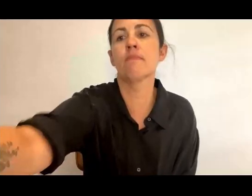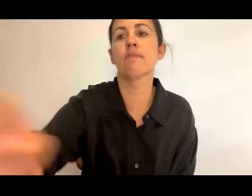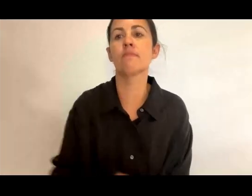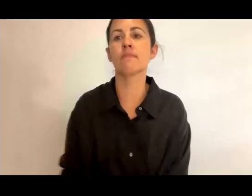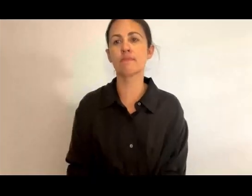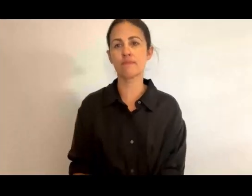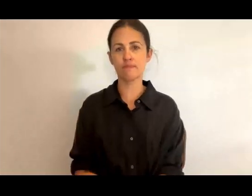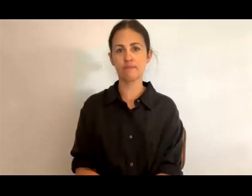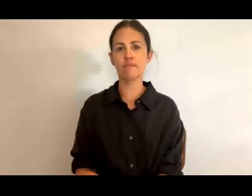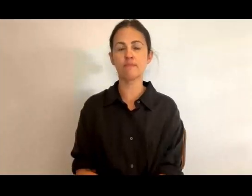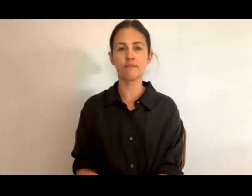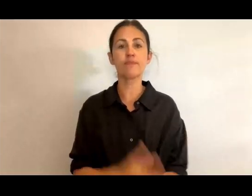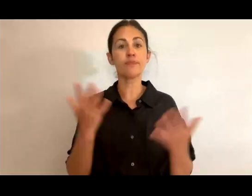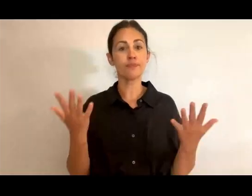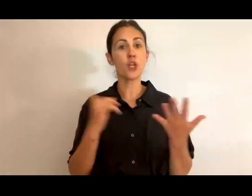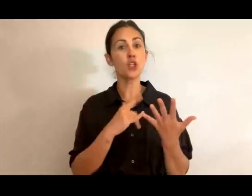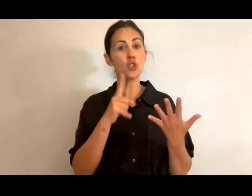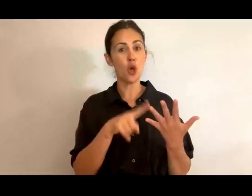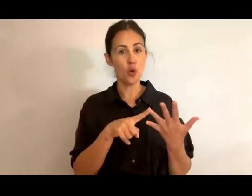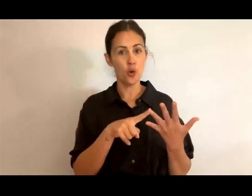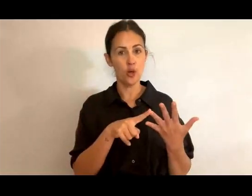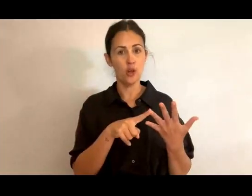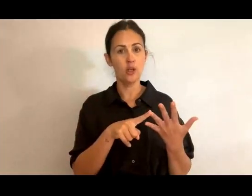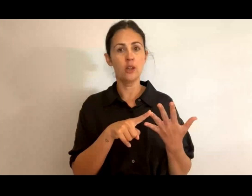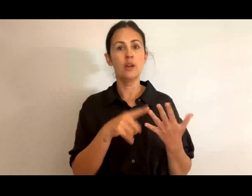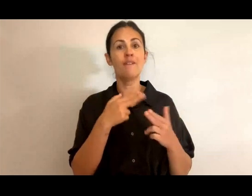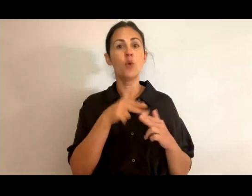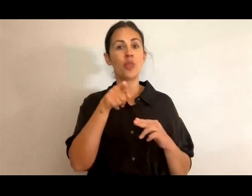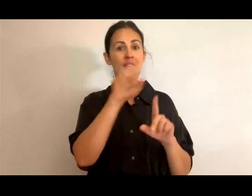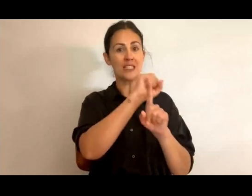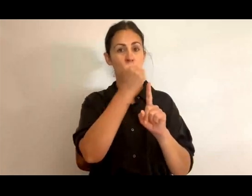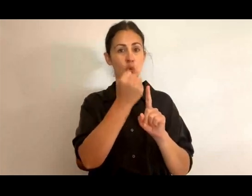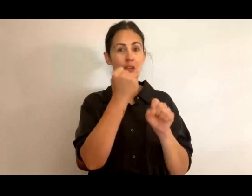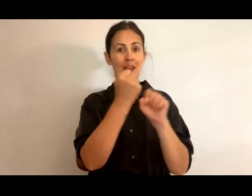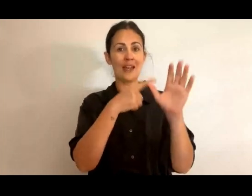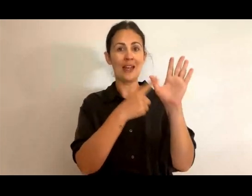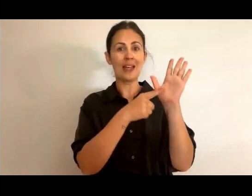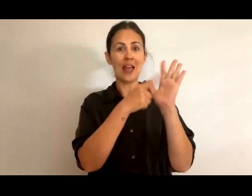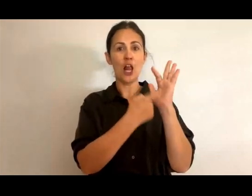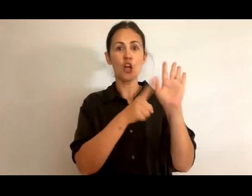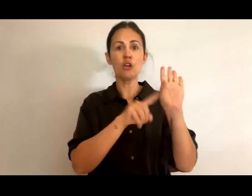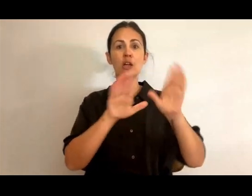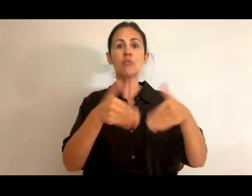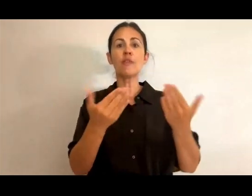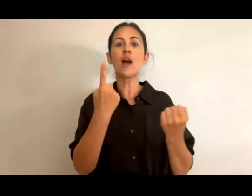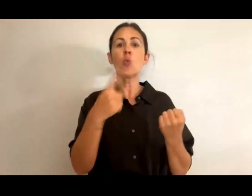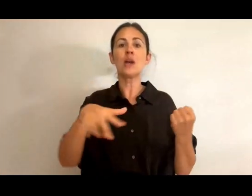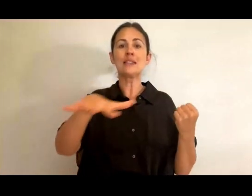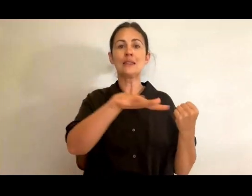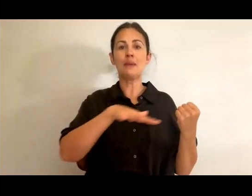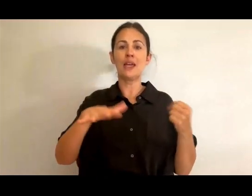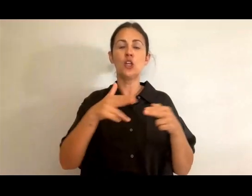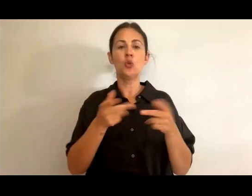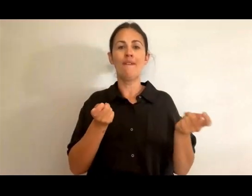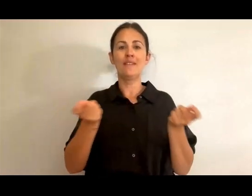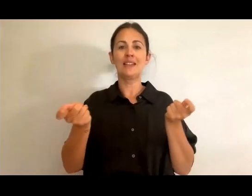So in this case, the gallery was a kind of platform or a space that facilitated different relationships and questions and